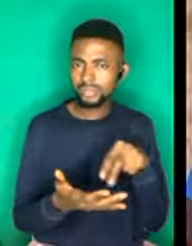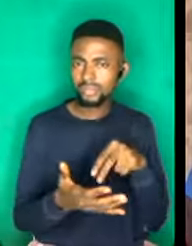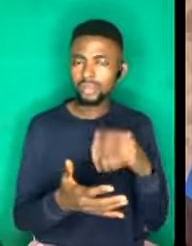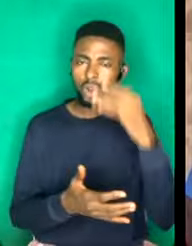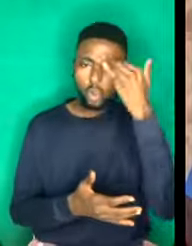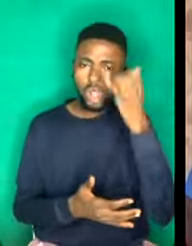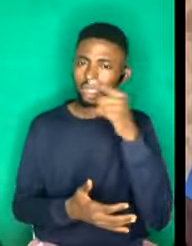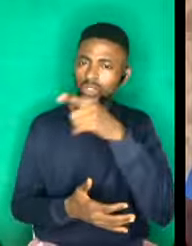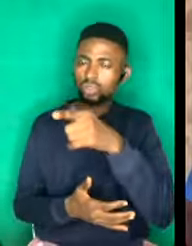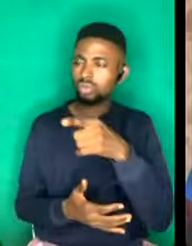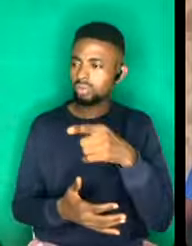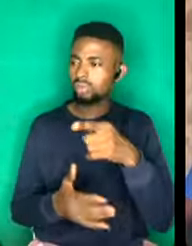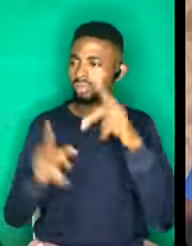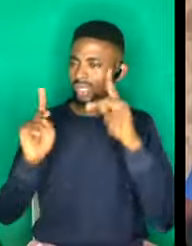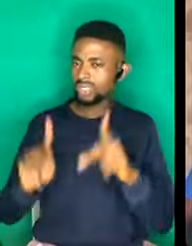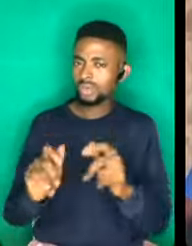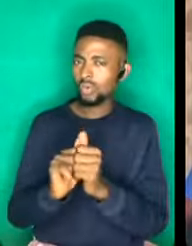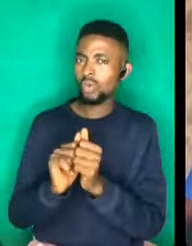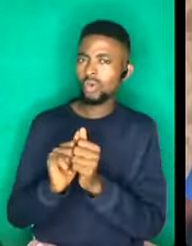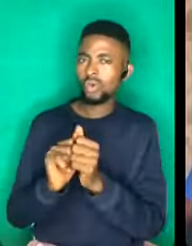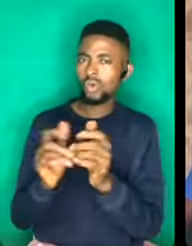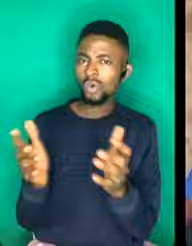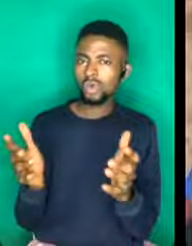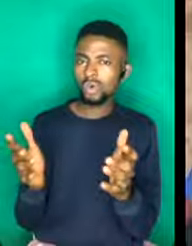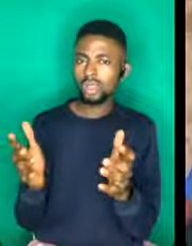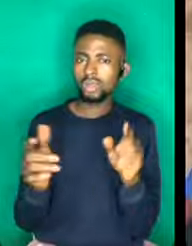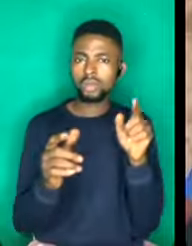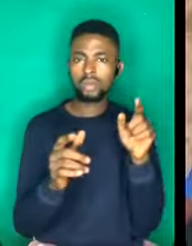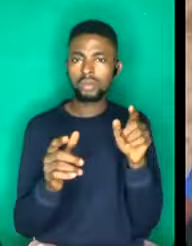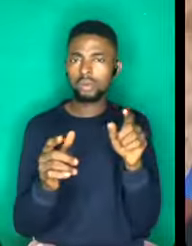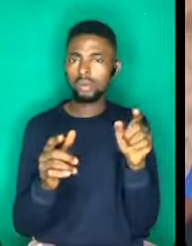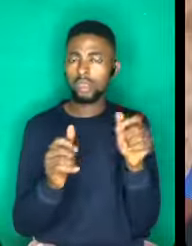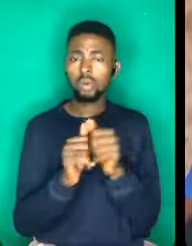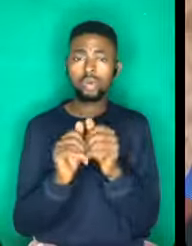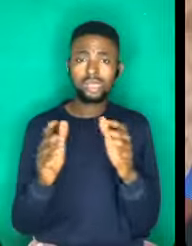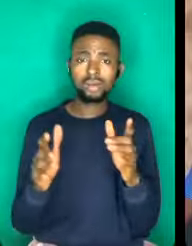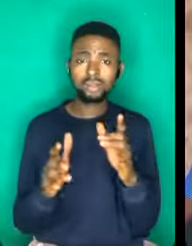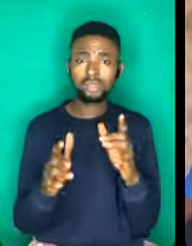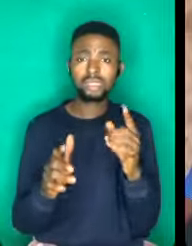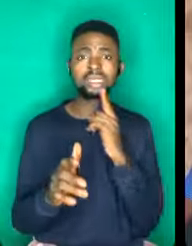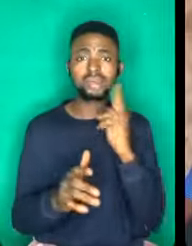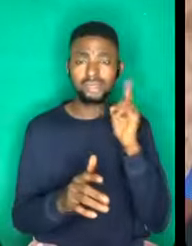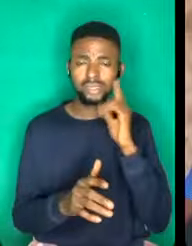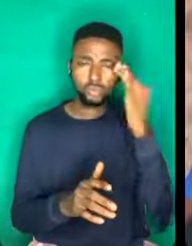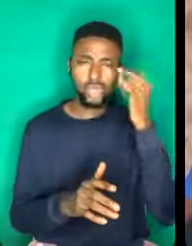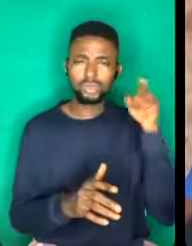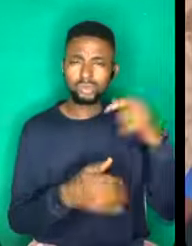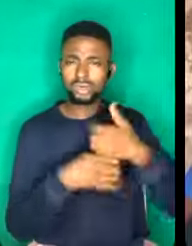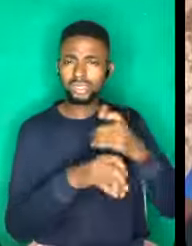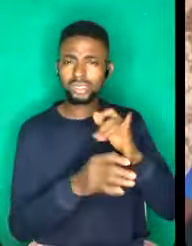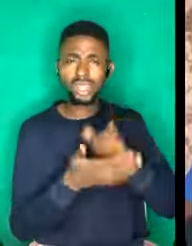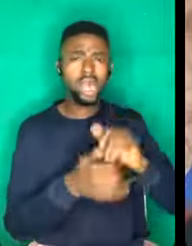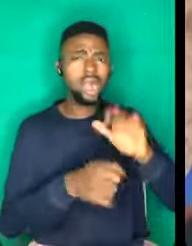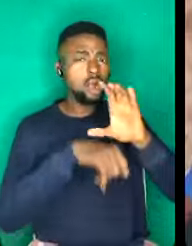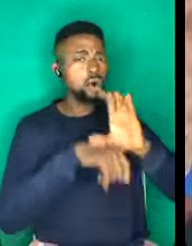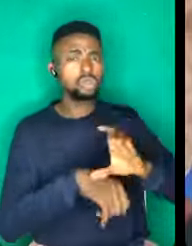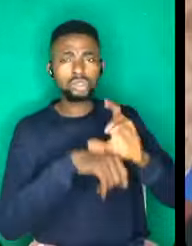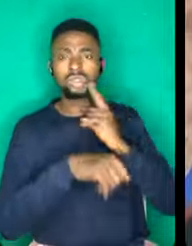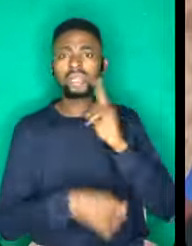impairment, decided to create this culture, you know, deaf can dance? Thank you very